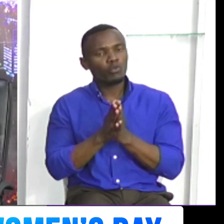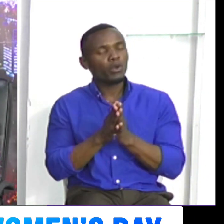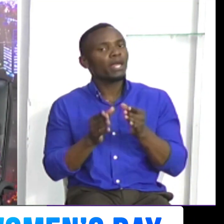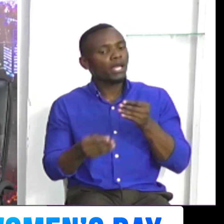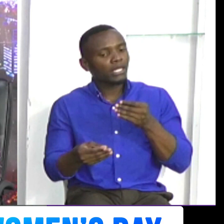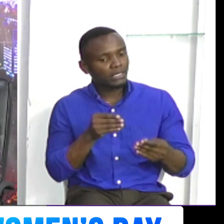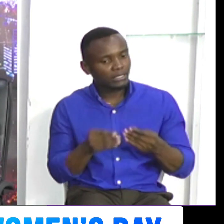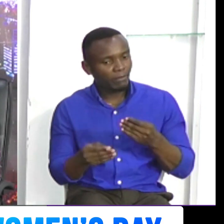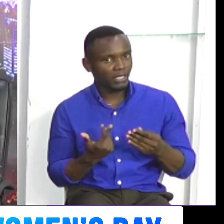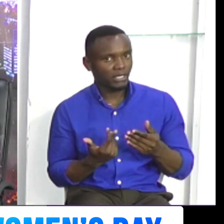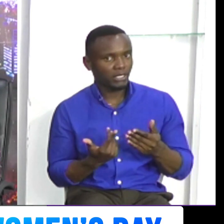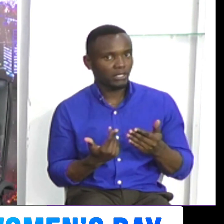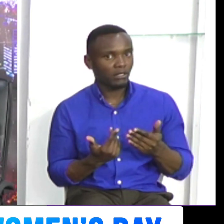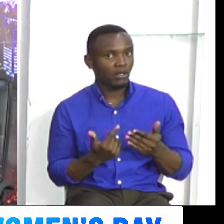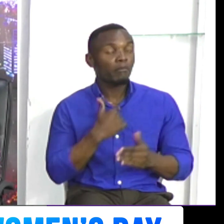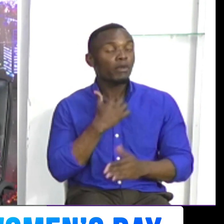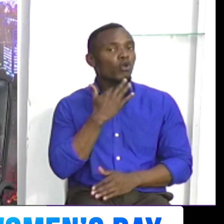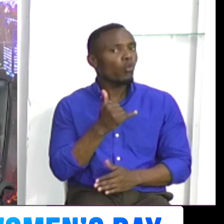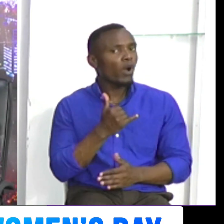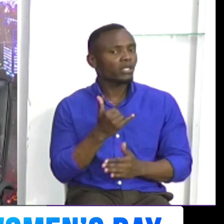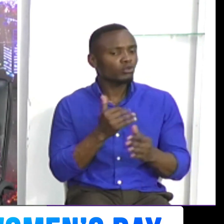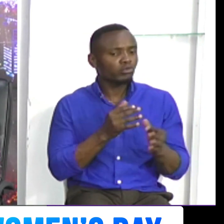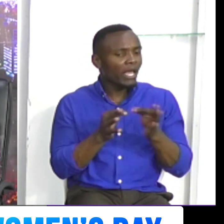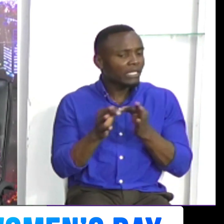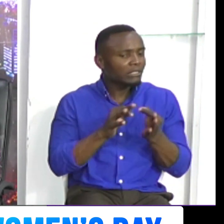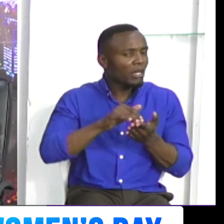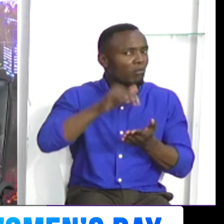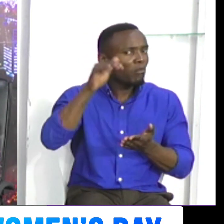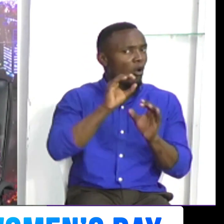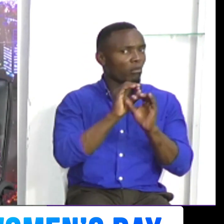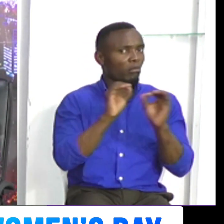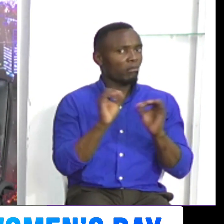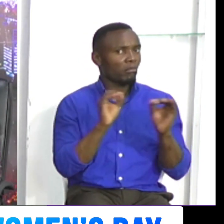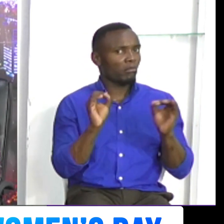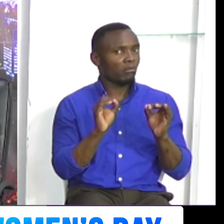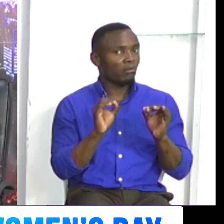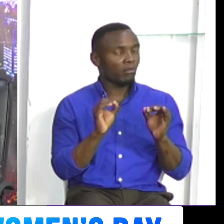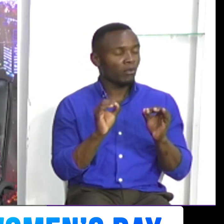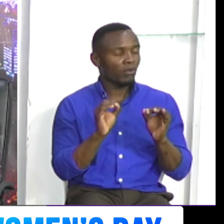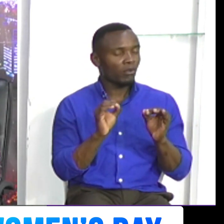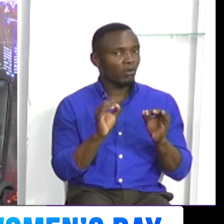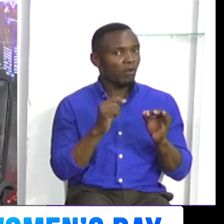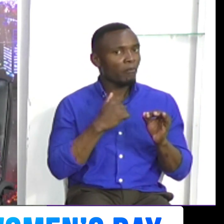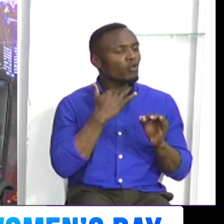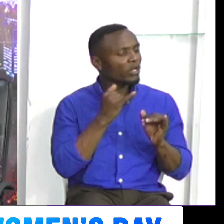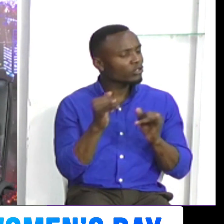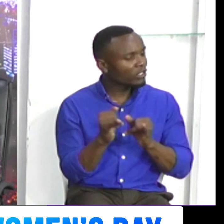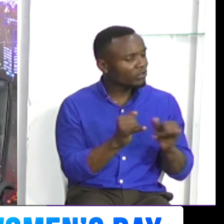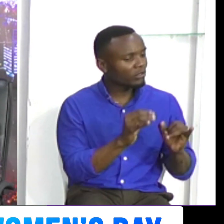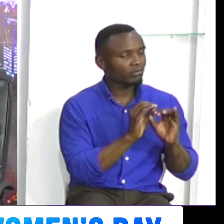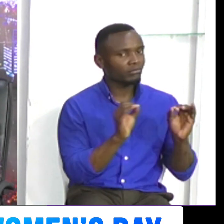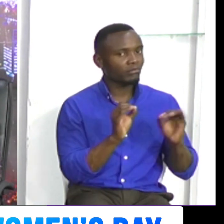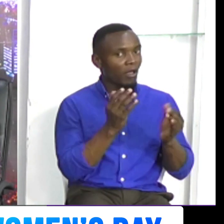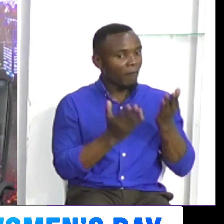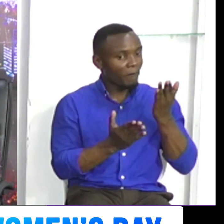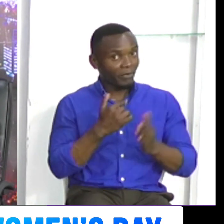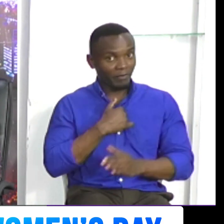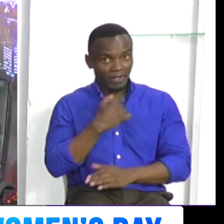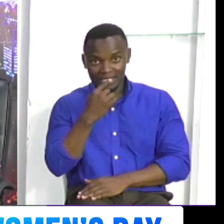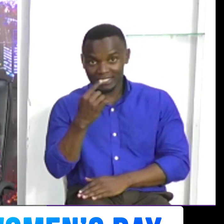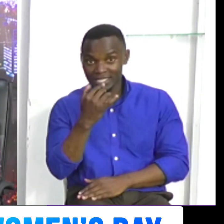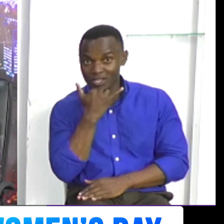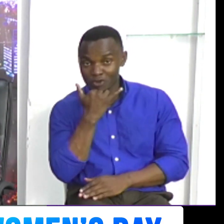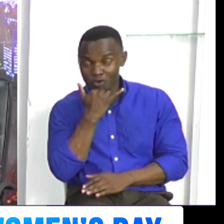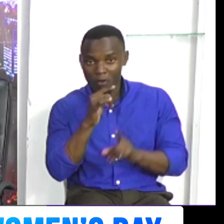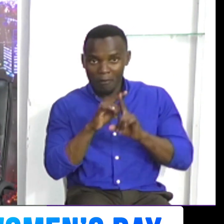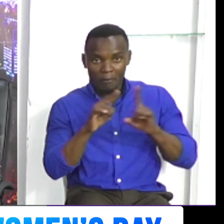disabilities. I don't want to say much before I even introduce her, because I don't want to introduce her much. Maybe I may go wrong.